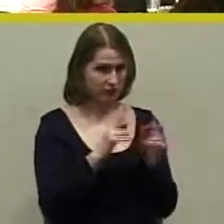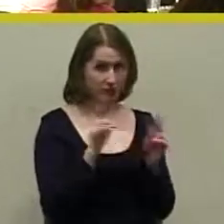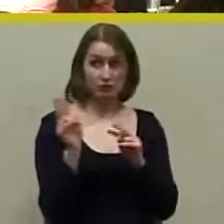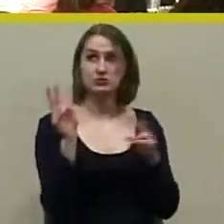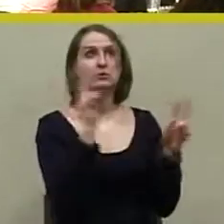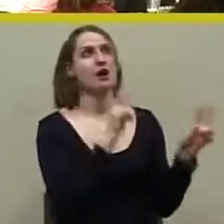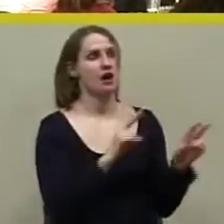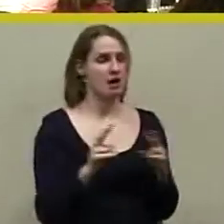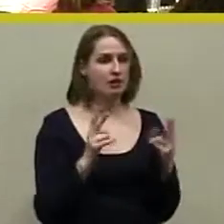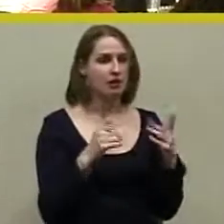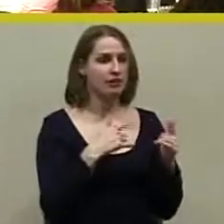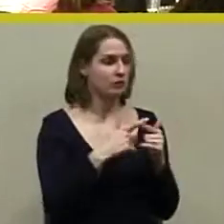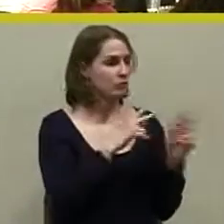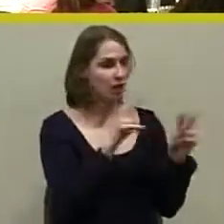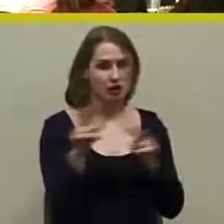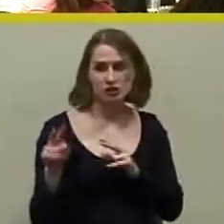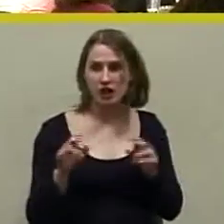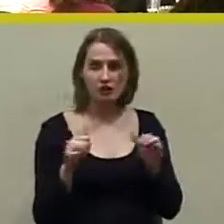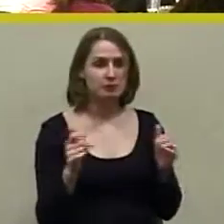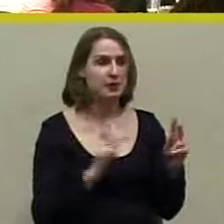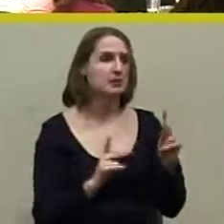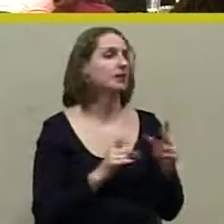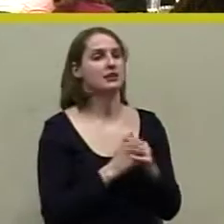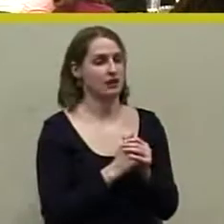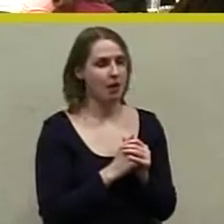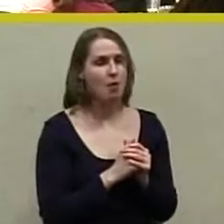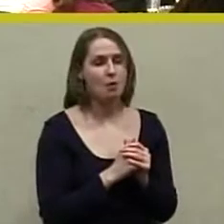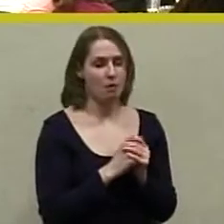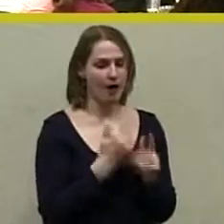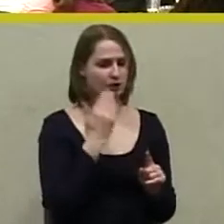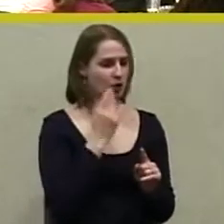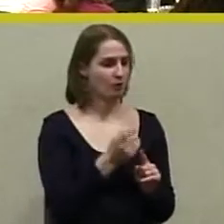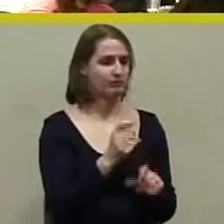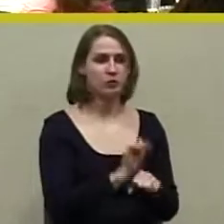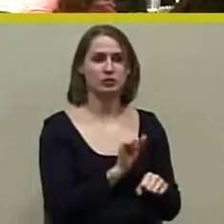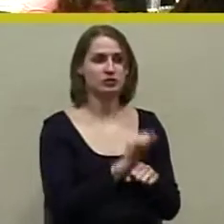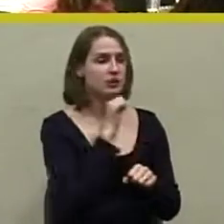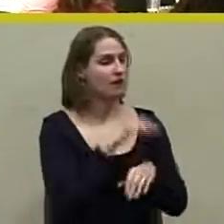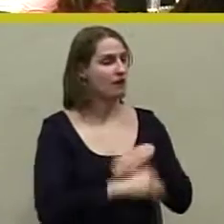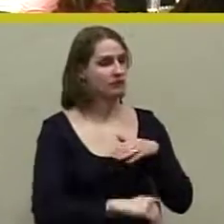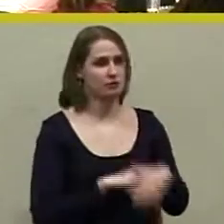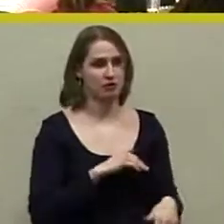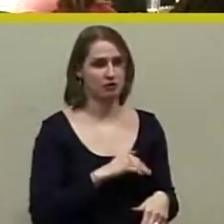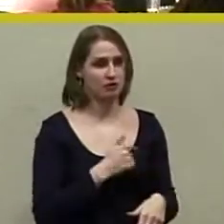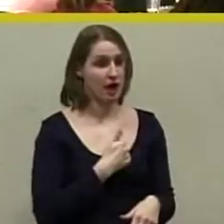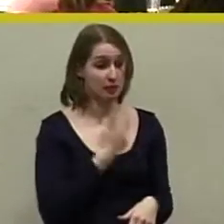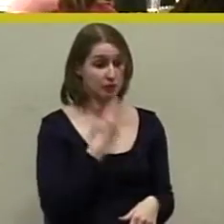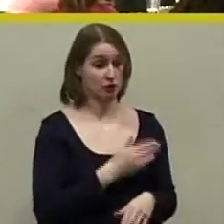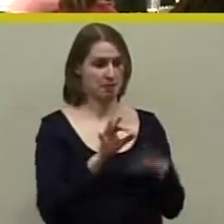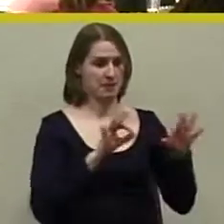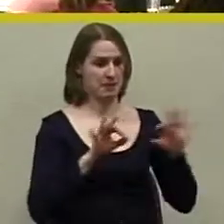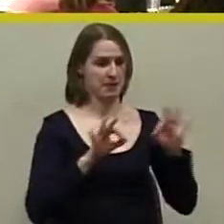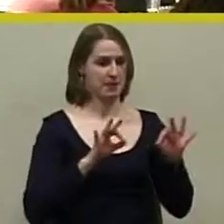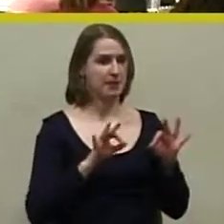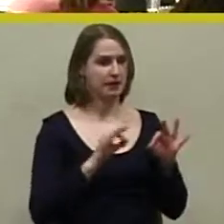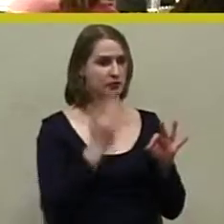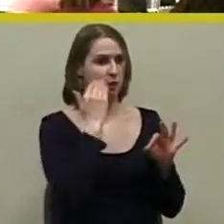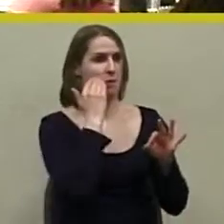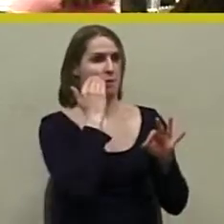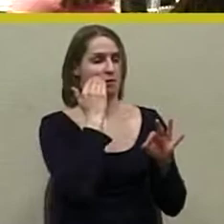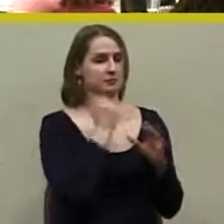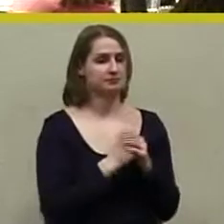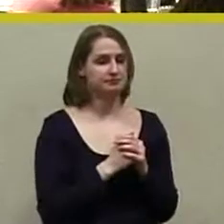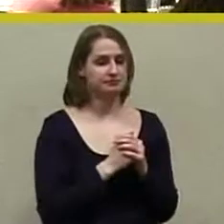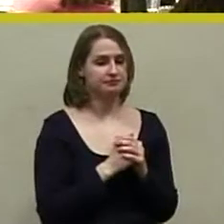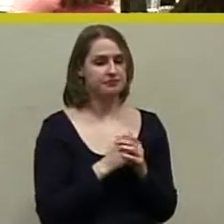around. She's watching other people going on. That's telling me right now that this work is something she's not comfortable with. I'm good at picking that up. All right, Laura,